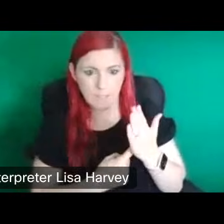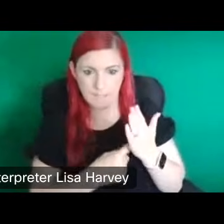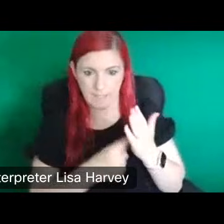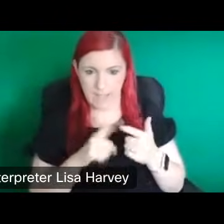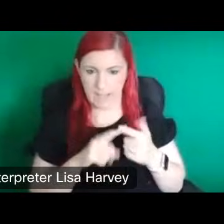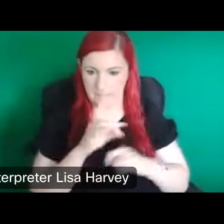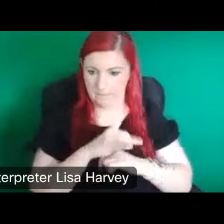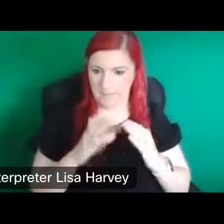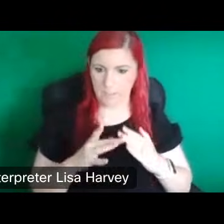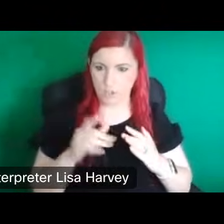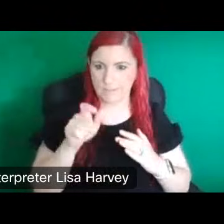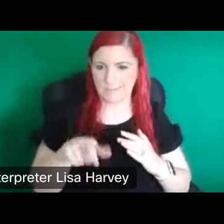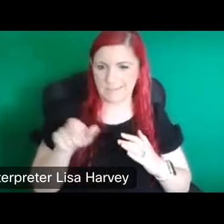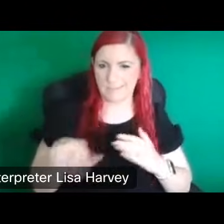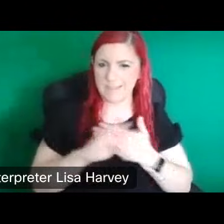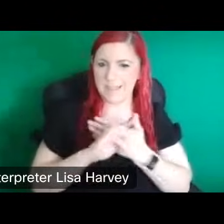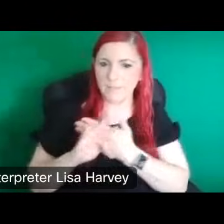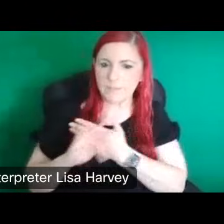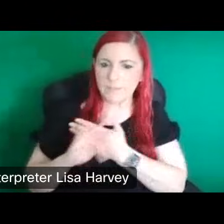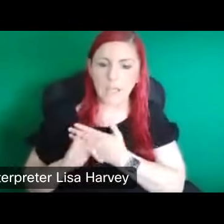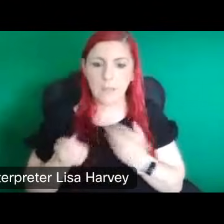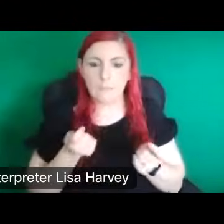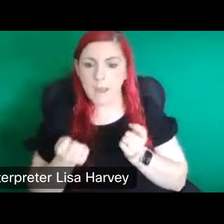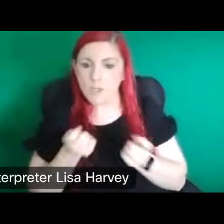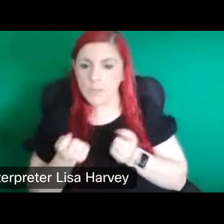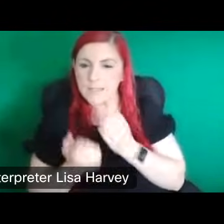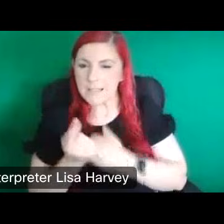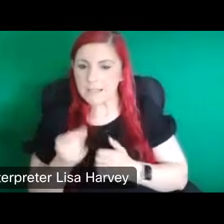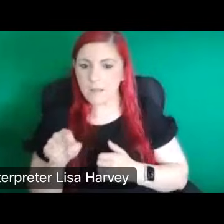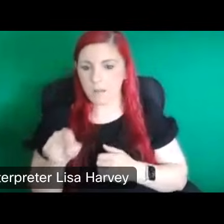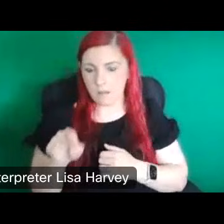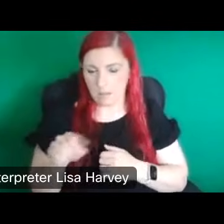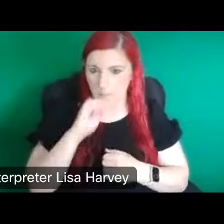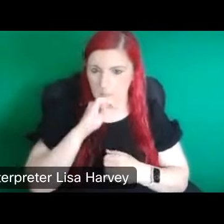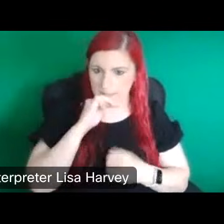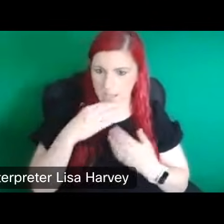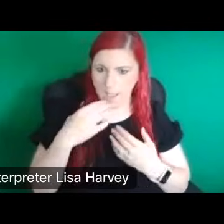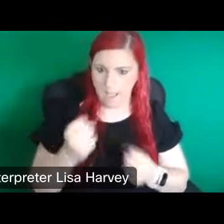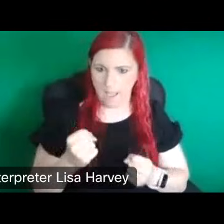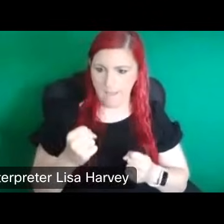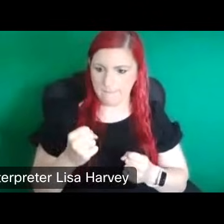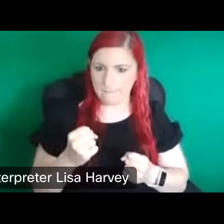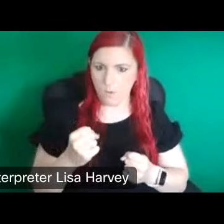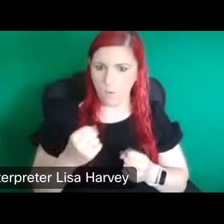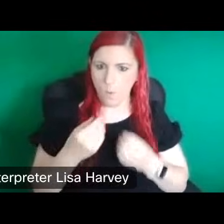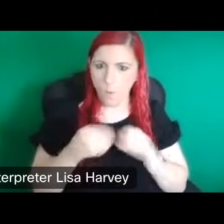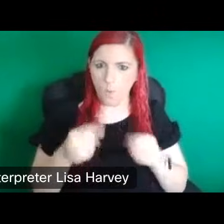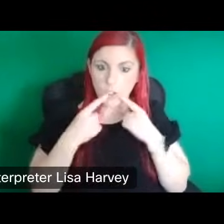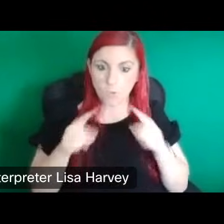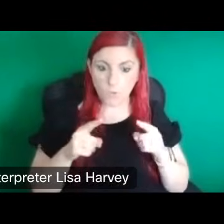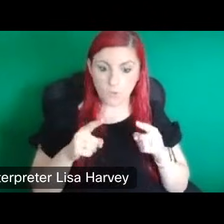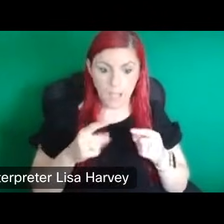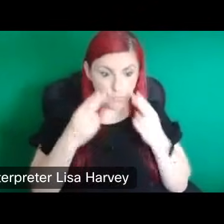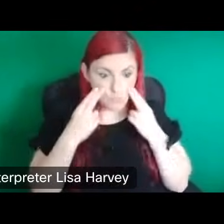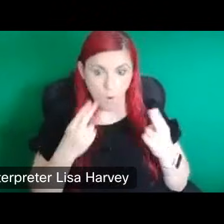incident management plays a central role in supporting service to embed open disclosure as a standard practice as part of